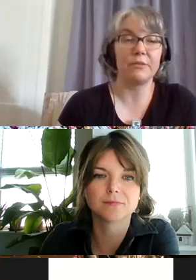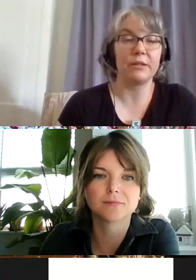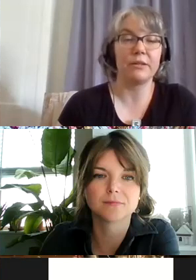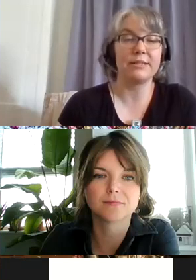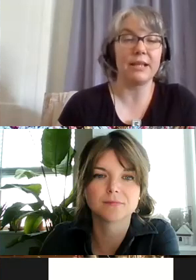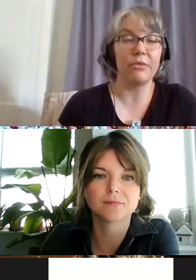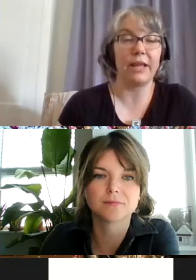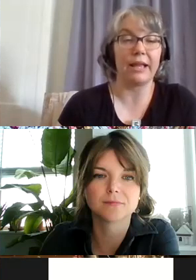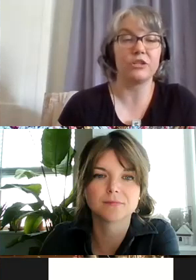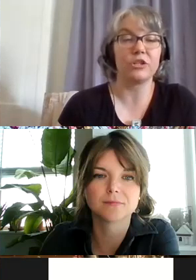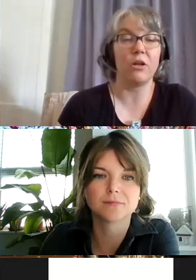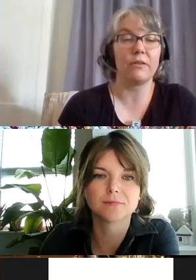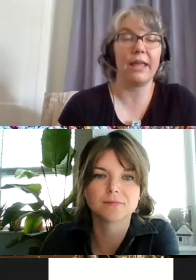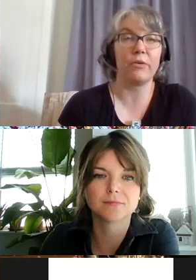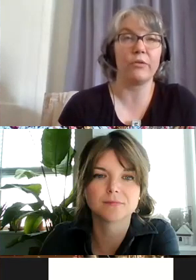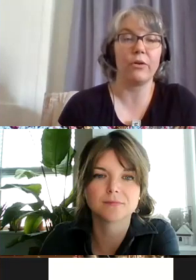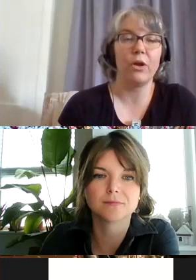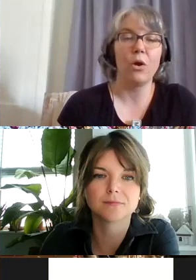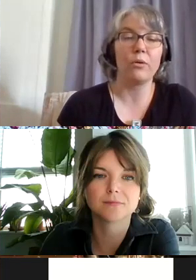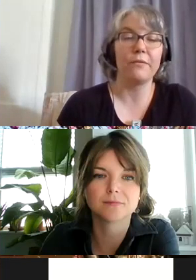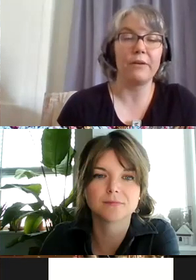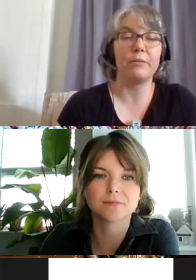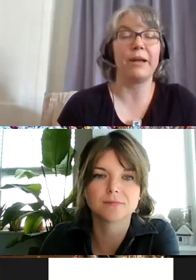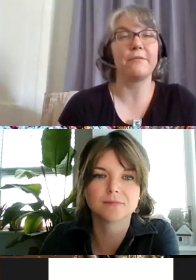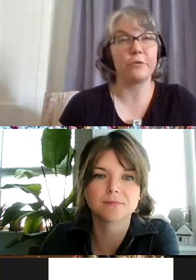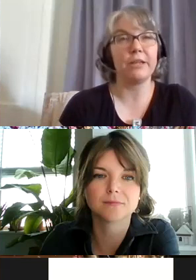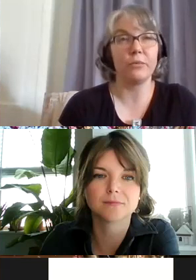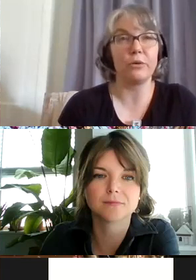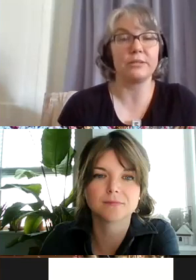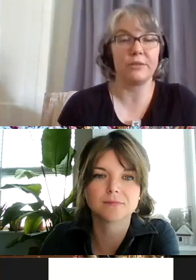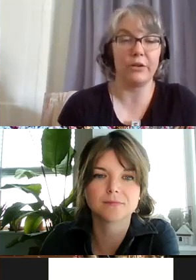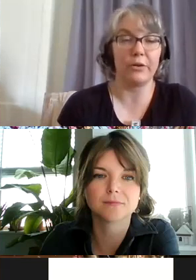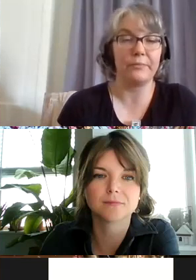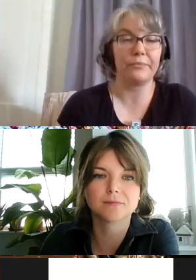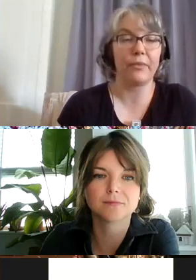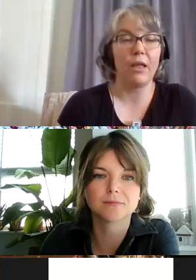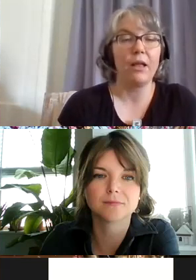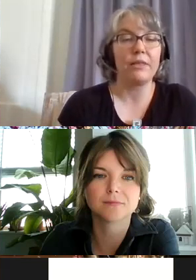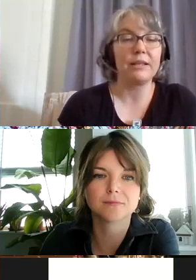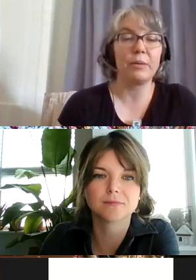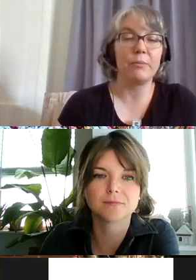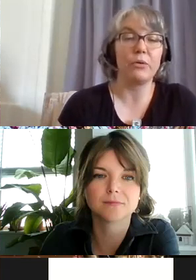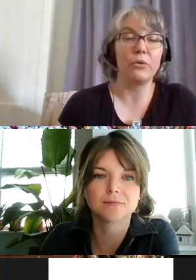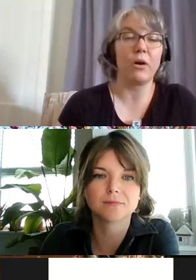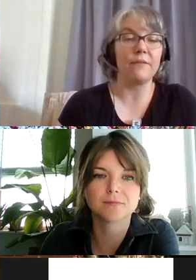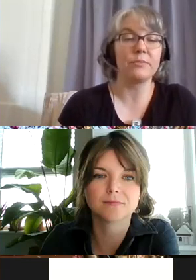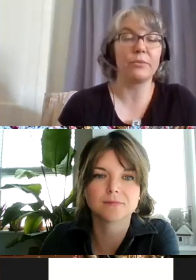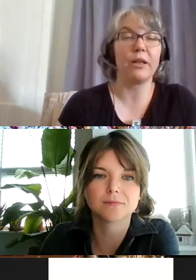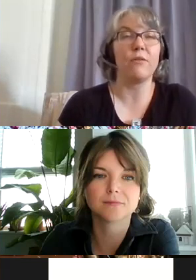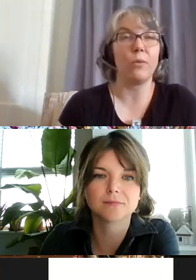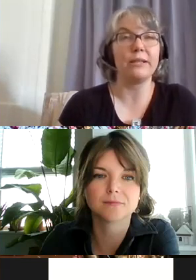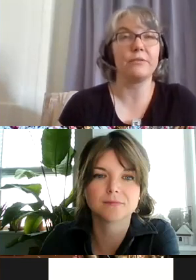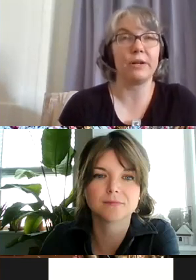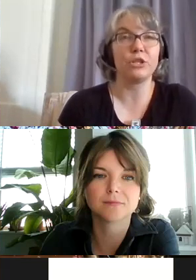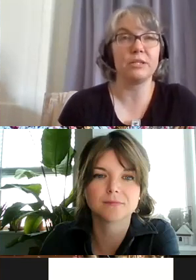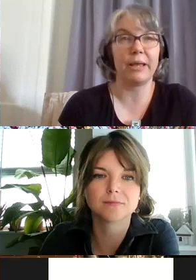plantations founded south of Natchitoches along the Cane River were founded by free Creoles of color. These are people who were offspring